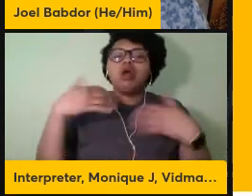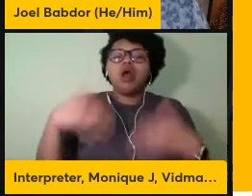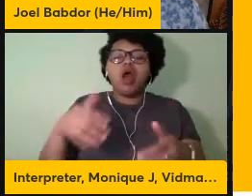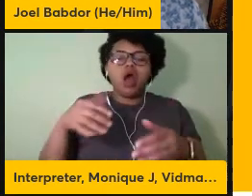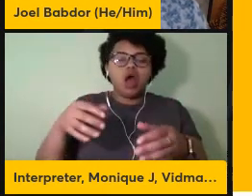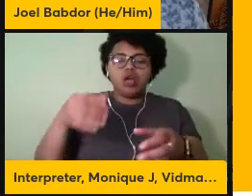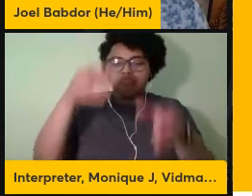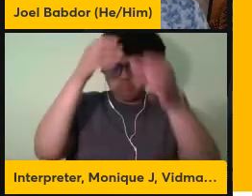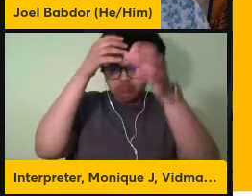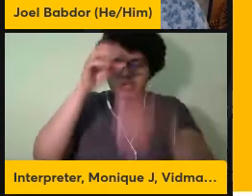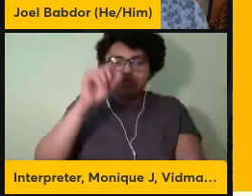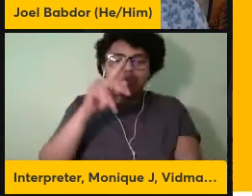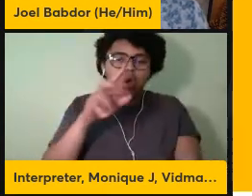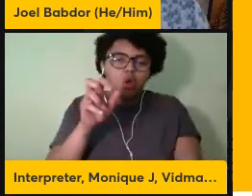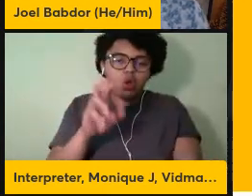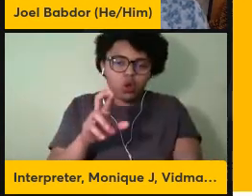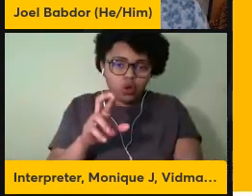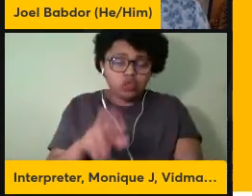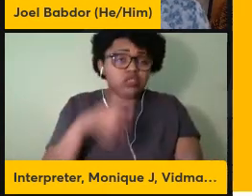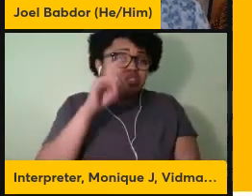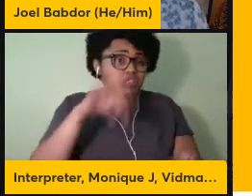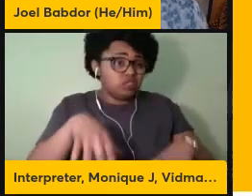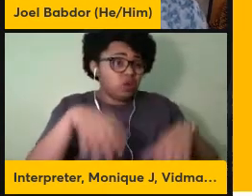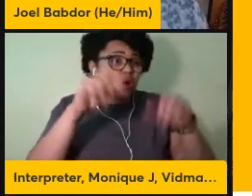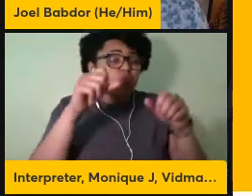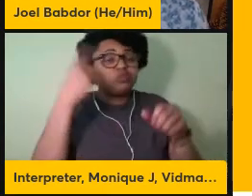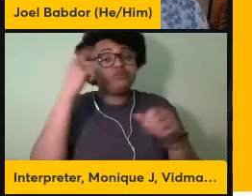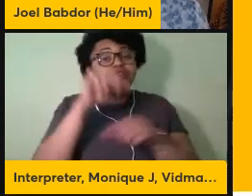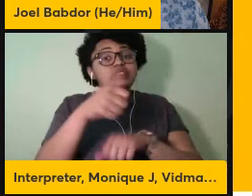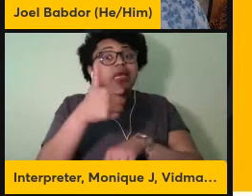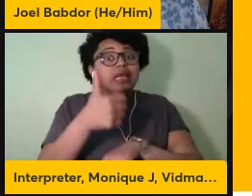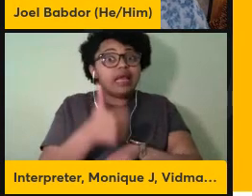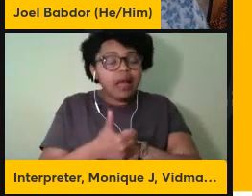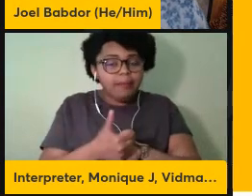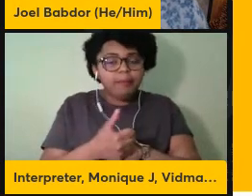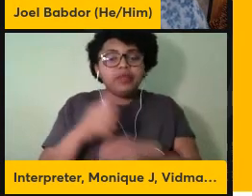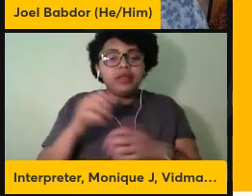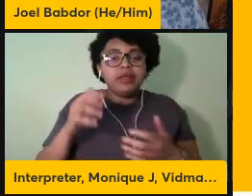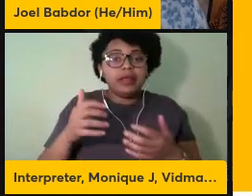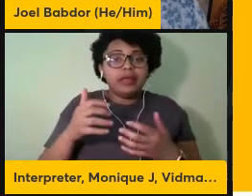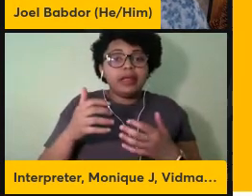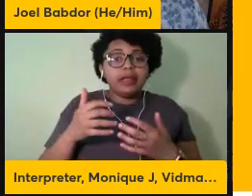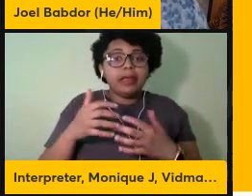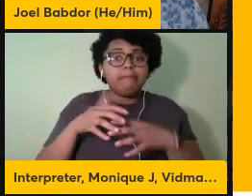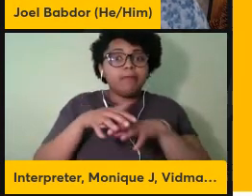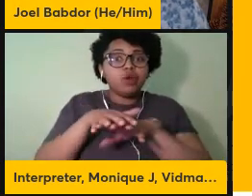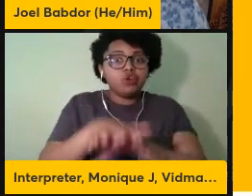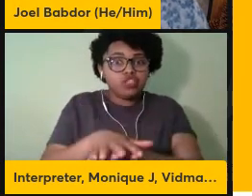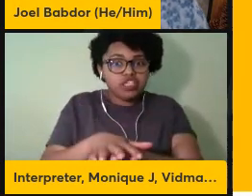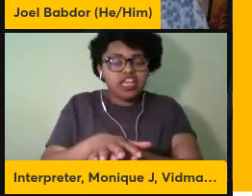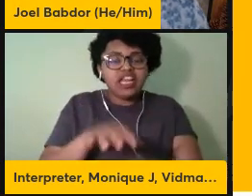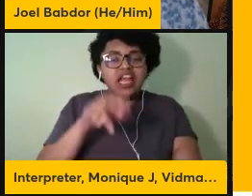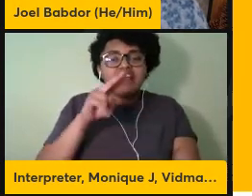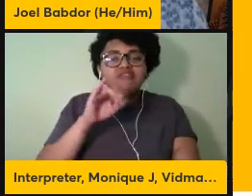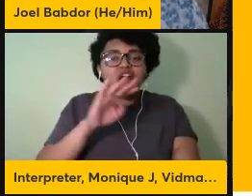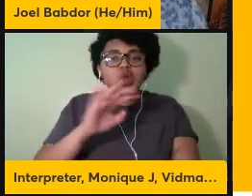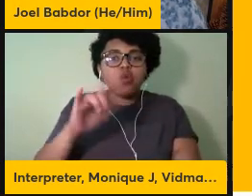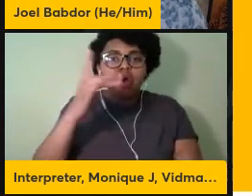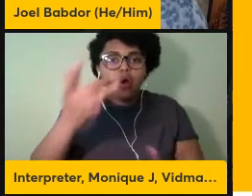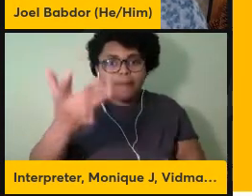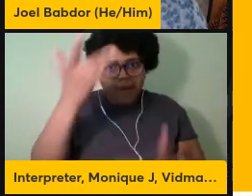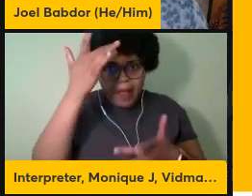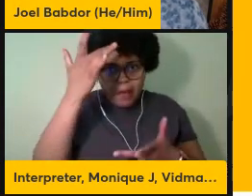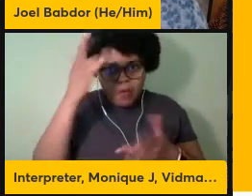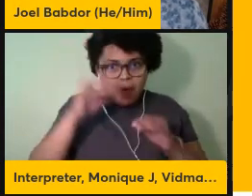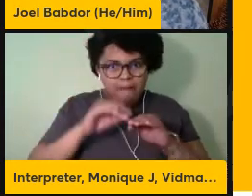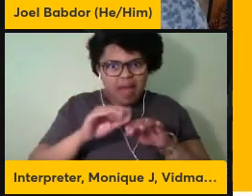host dynamics in the setting of emerging viral pathogens, which has led her to pursue translational approaches